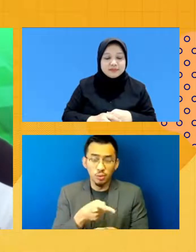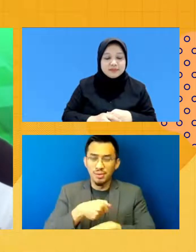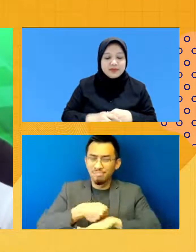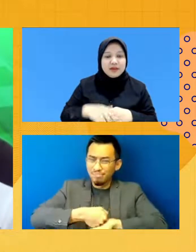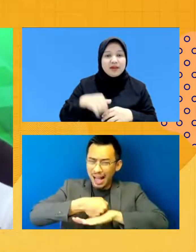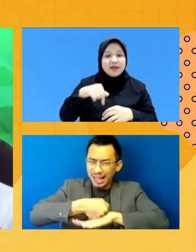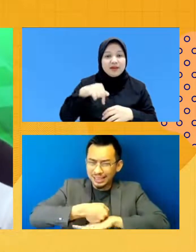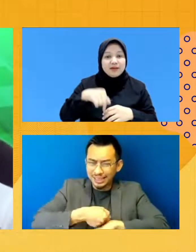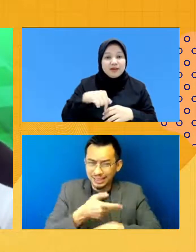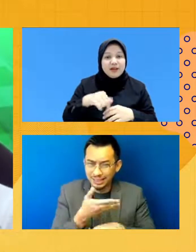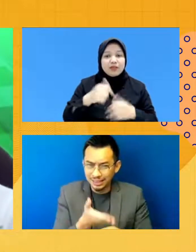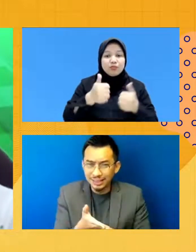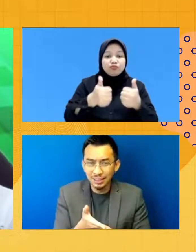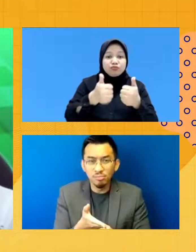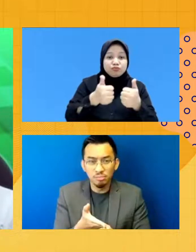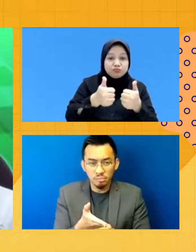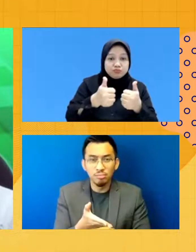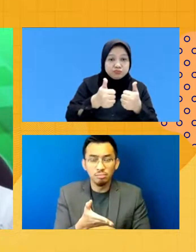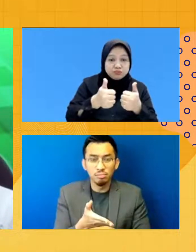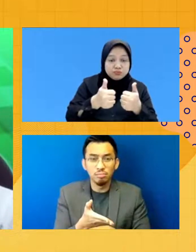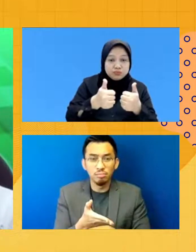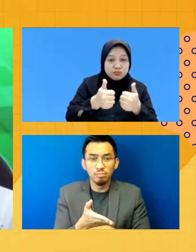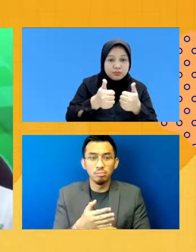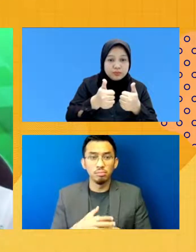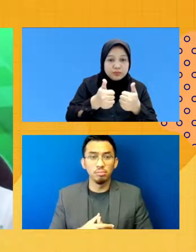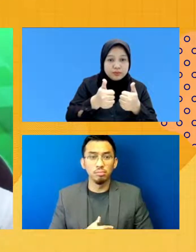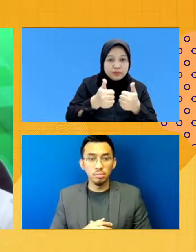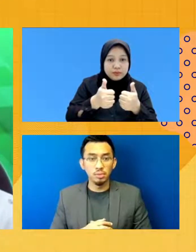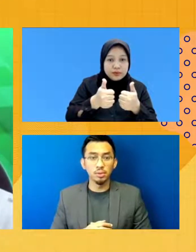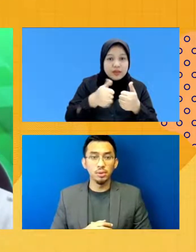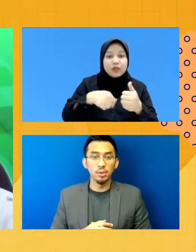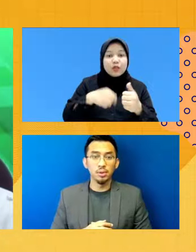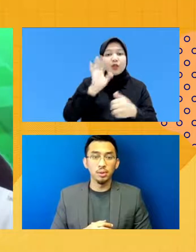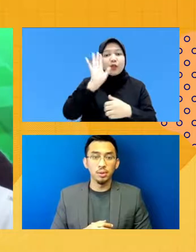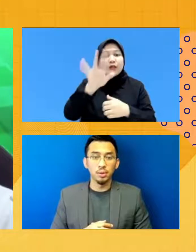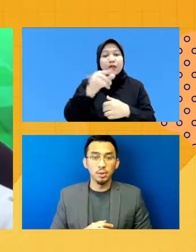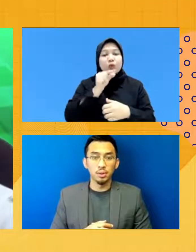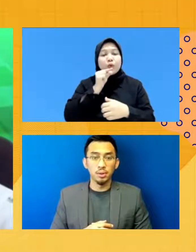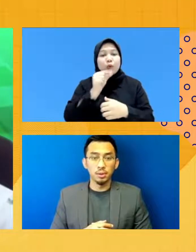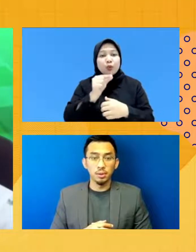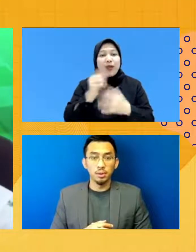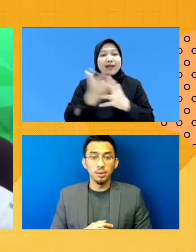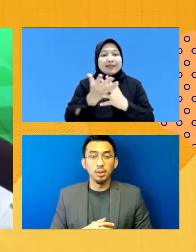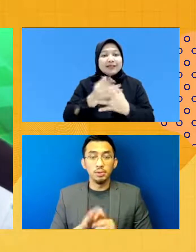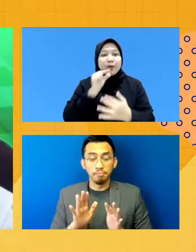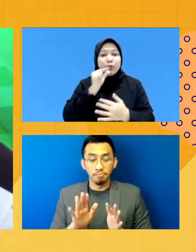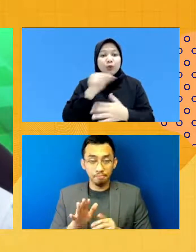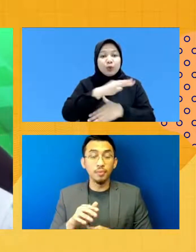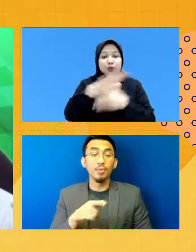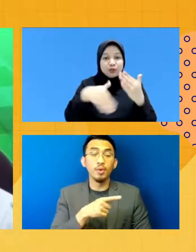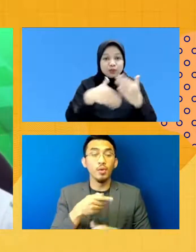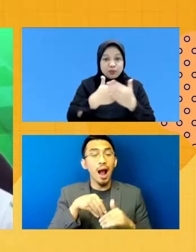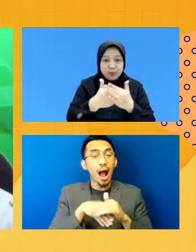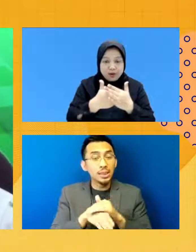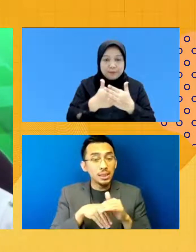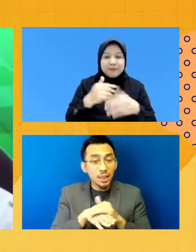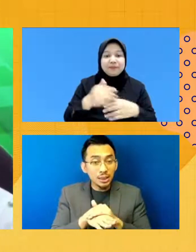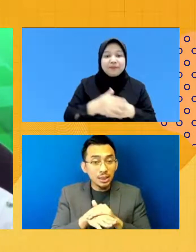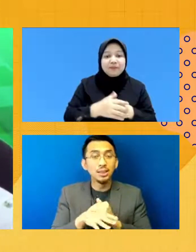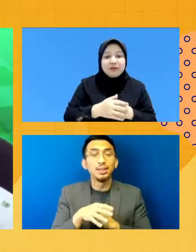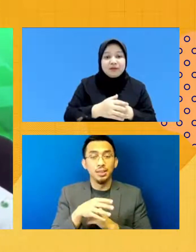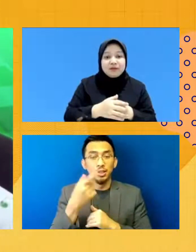super accessible from anywhere. You can use the internet from anywhere. Uh, from if you